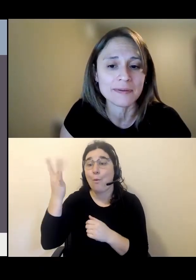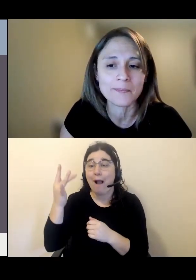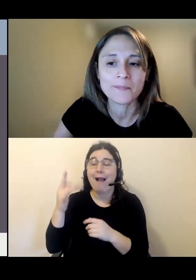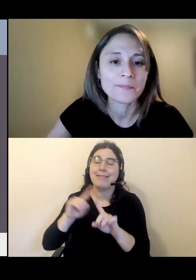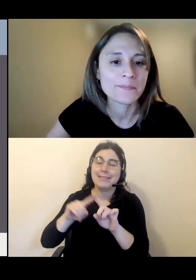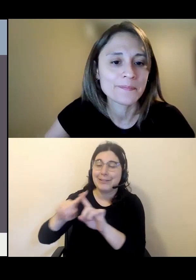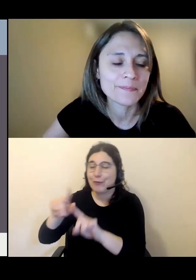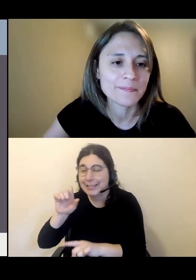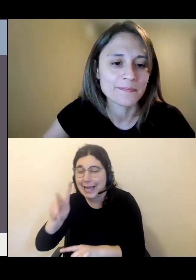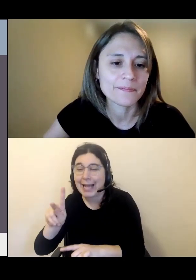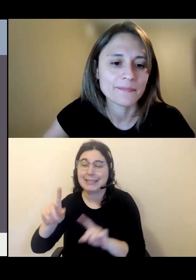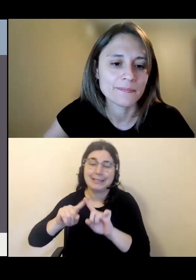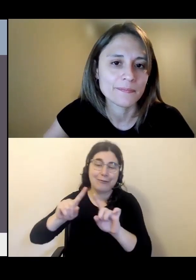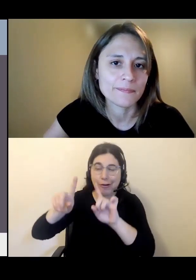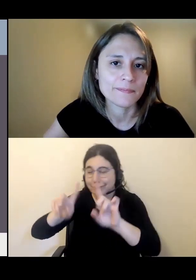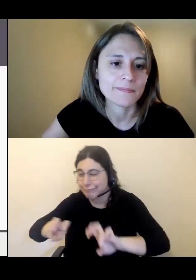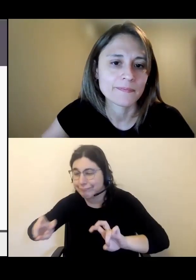inclusive.